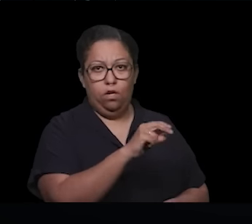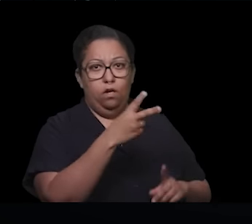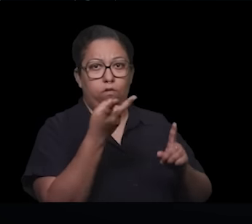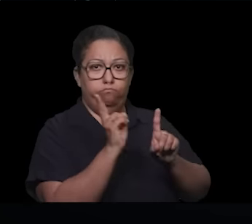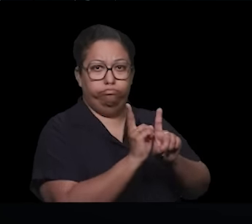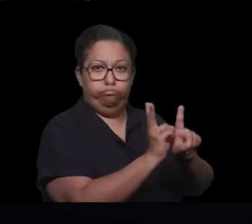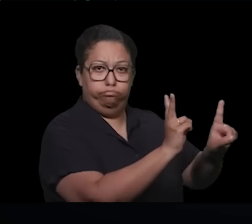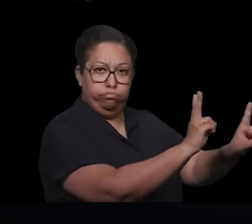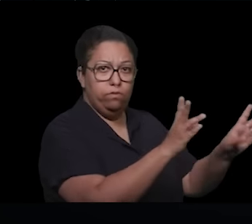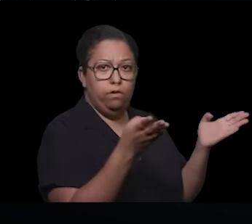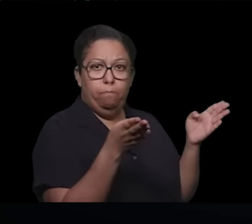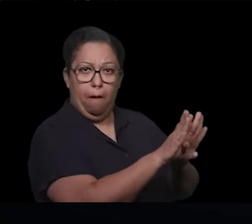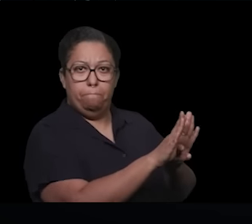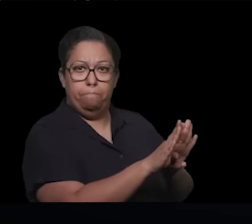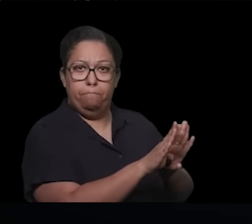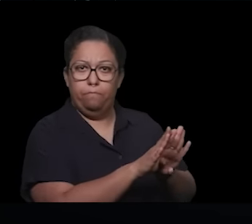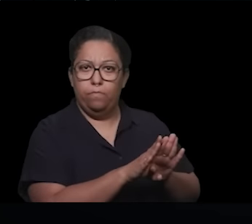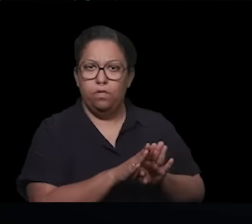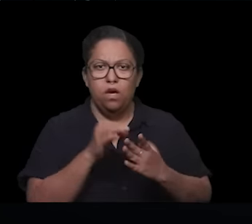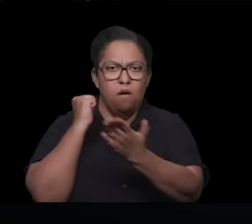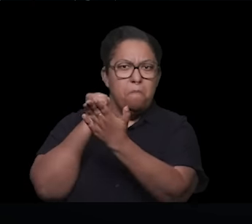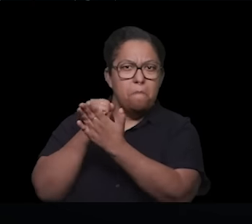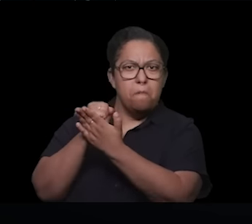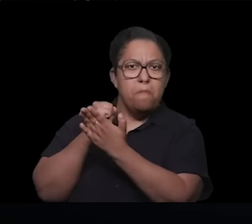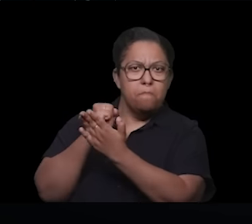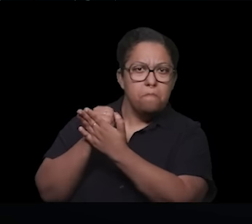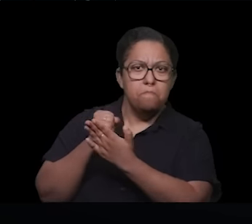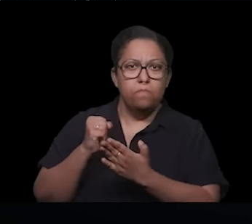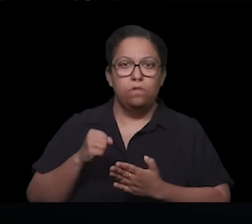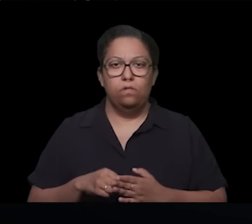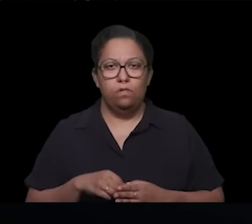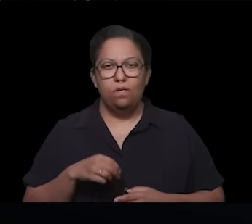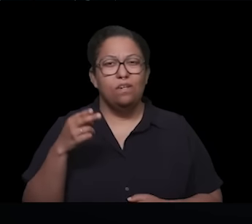stay. Hartel and the other two men leave and shut the door.